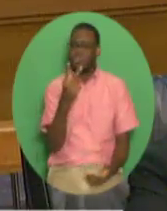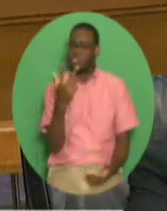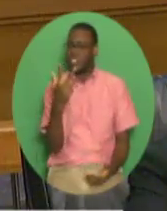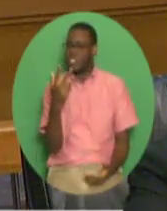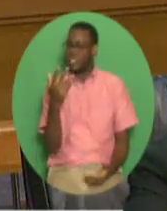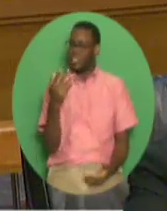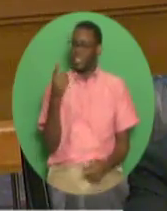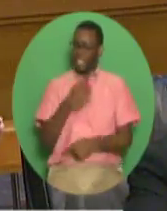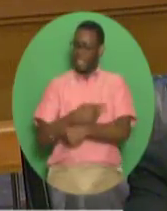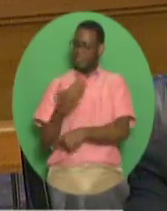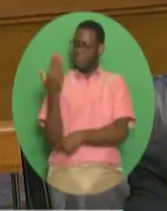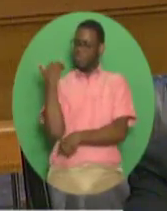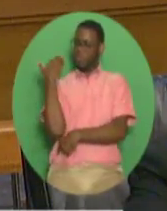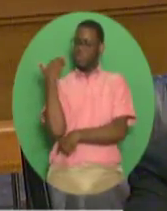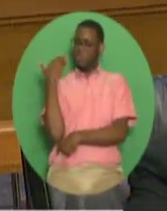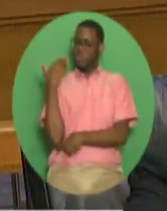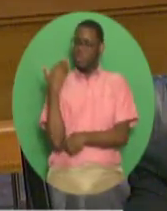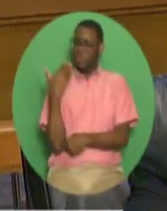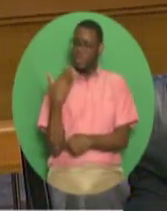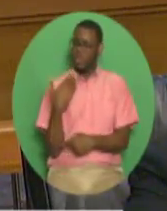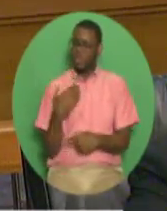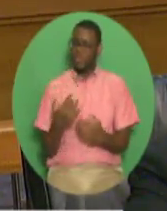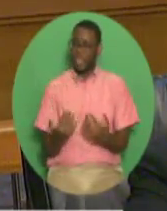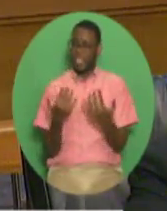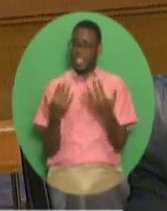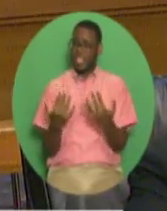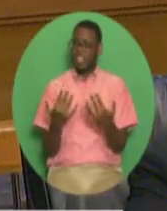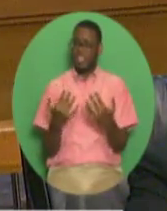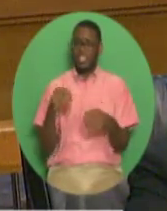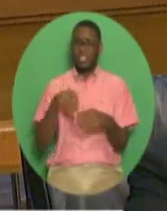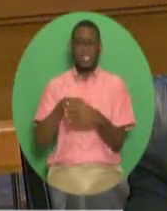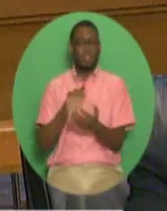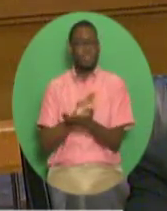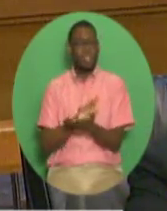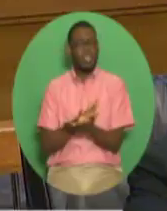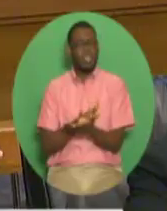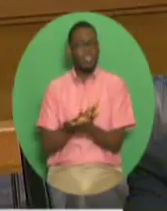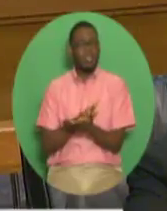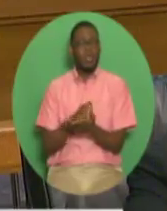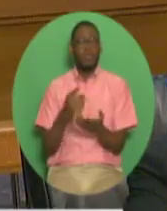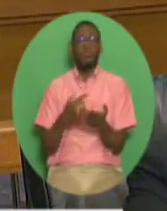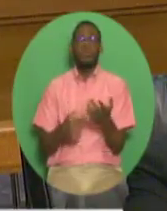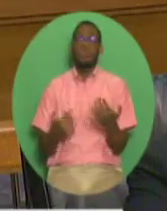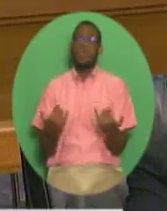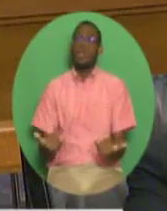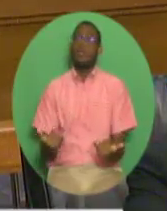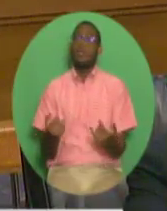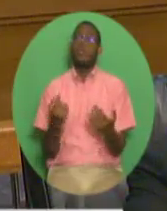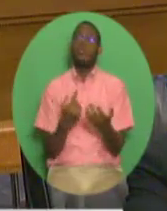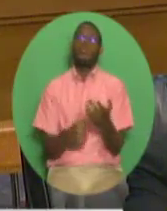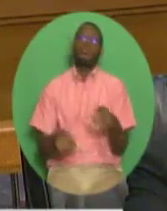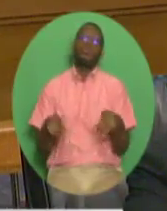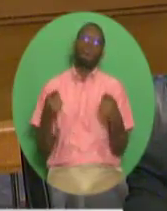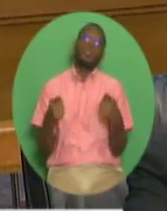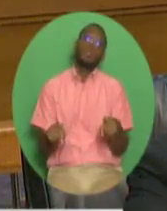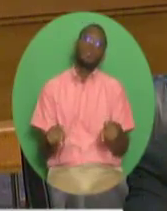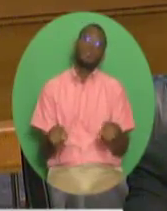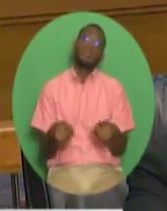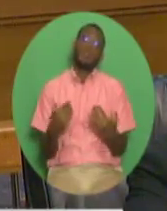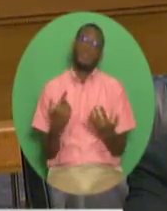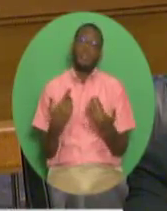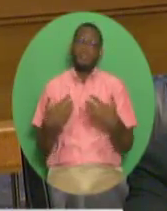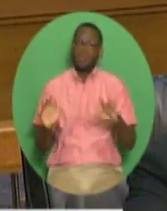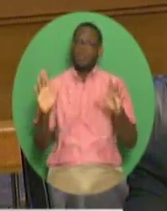of Education can give an update and status as to where we are in terms of completing the Siparia Union